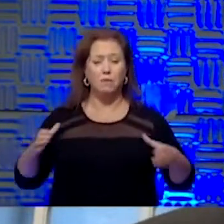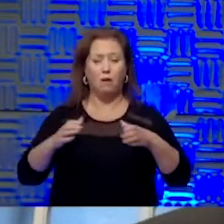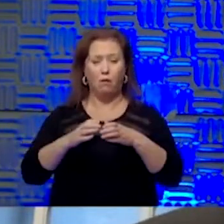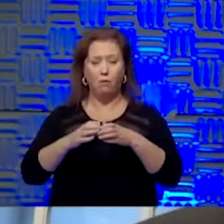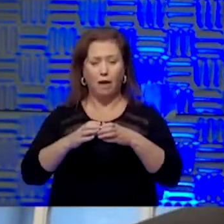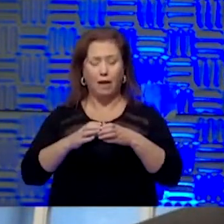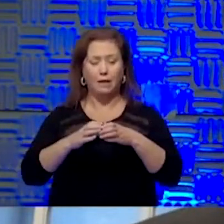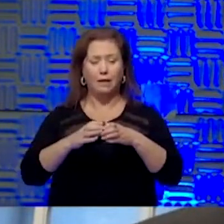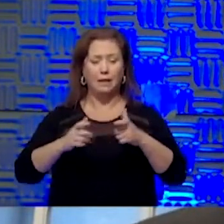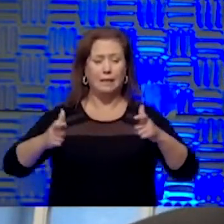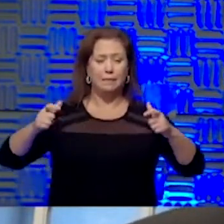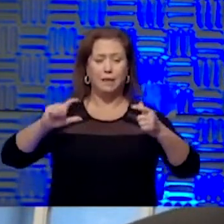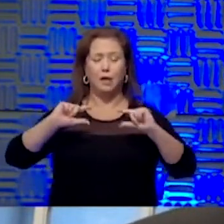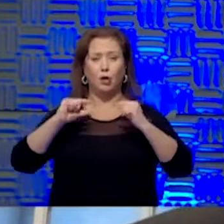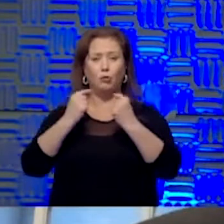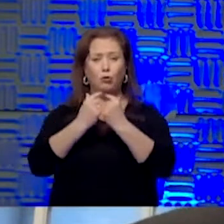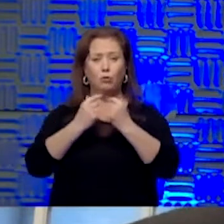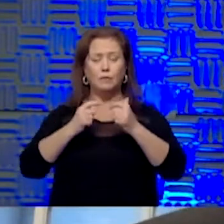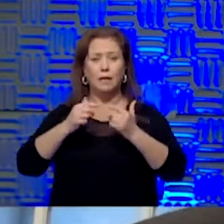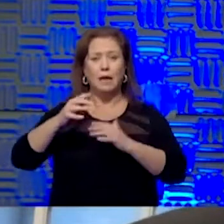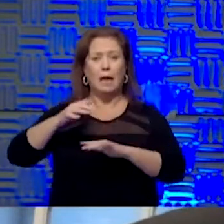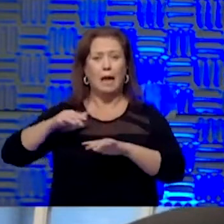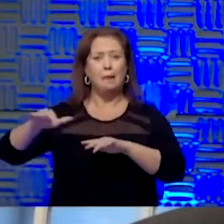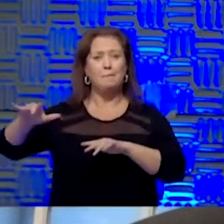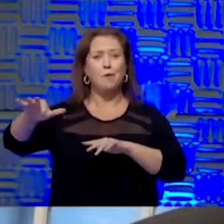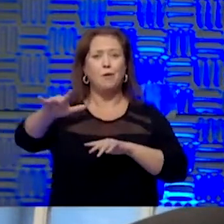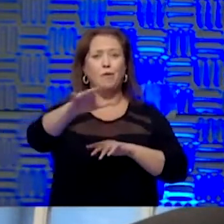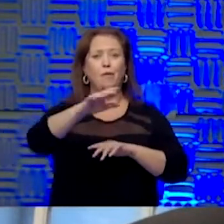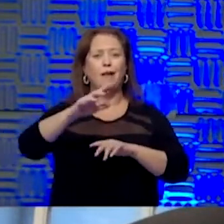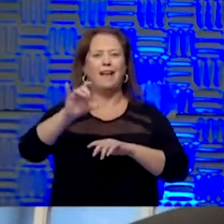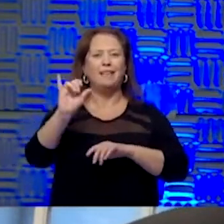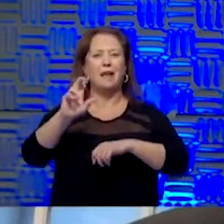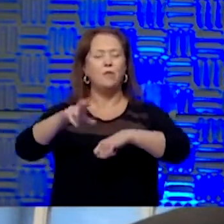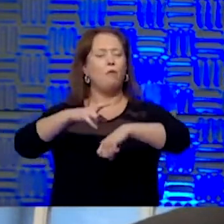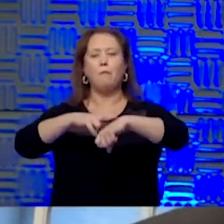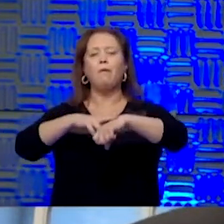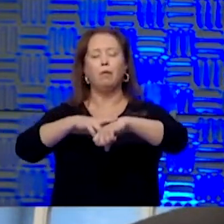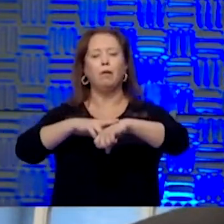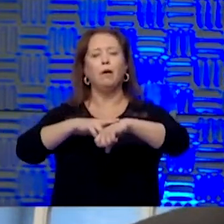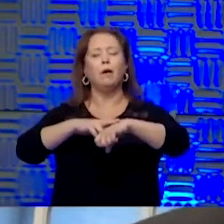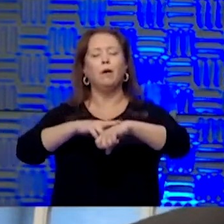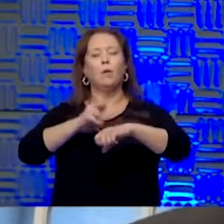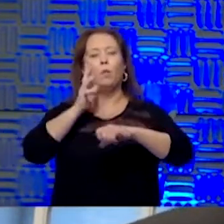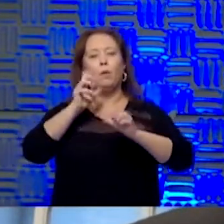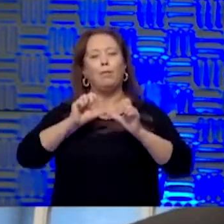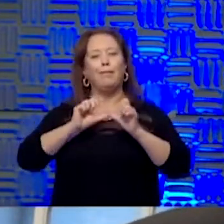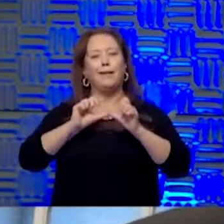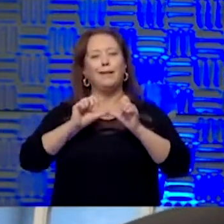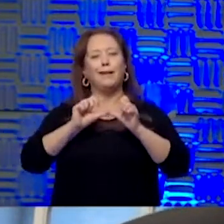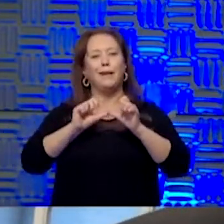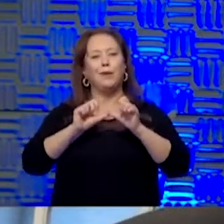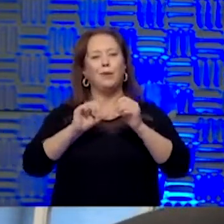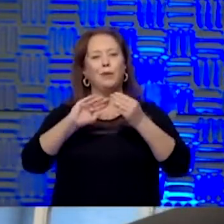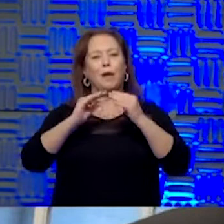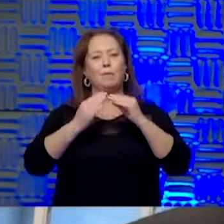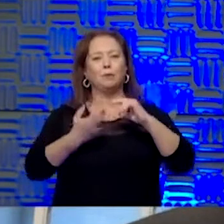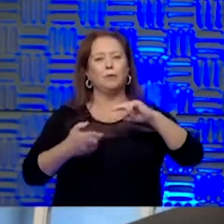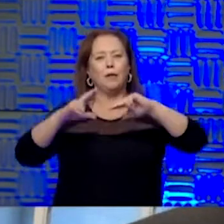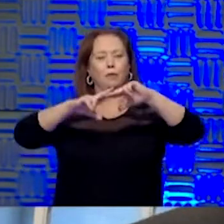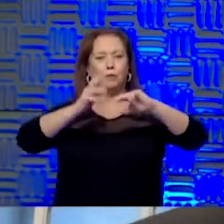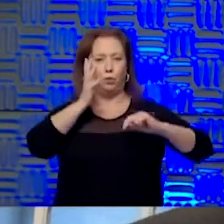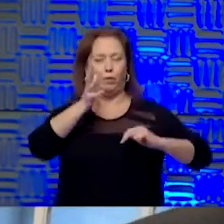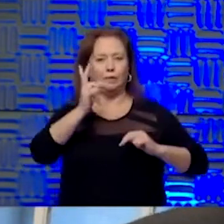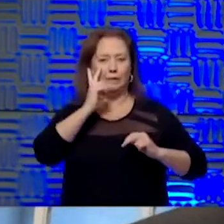into larger groups to move about like more normal, we're going to continue to see a pop in the number of positive cases, which